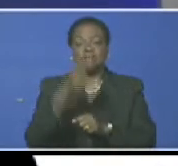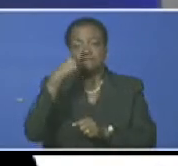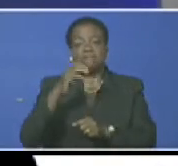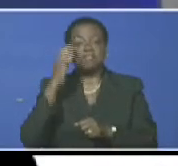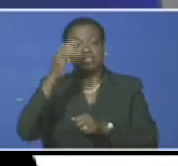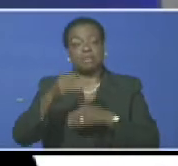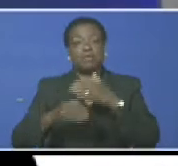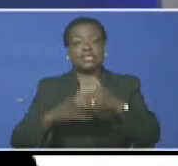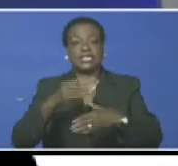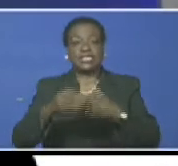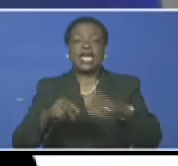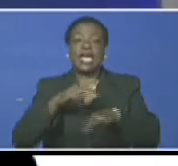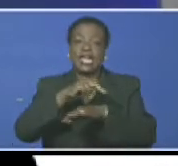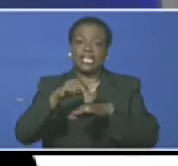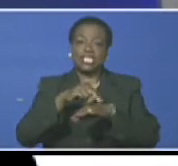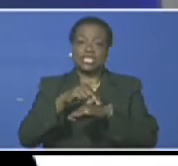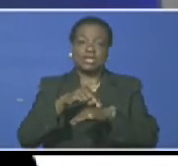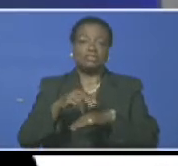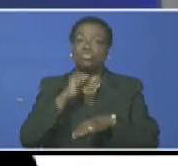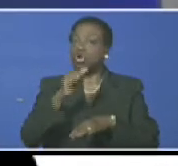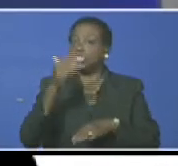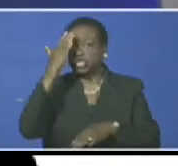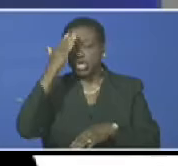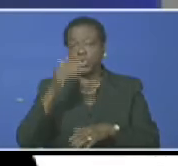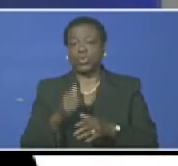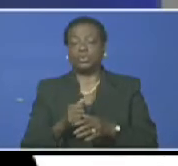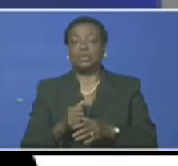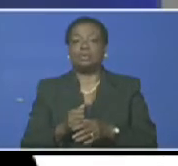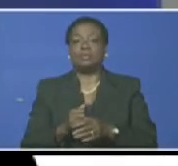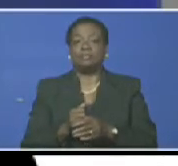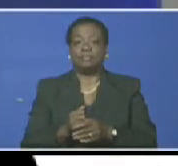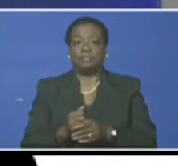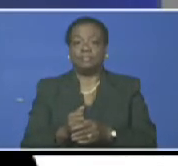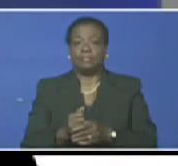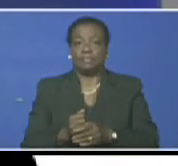The nationalities of the three men are unknown at this time. The remainder are Bahamians.